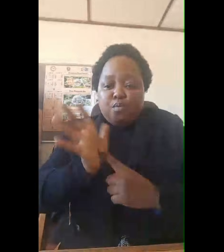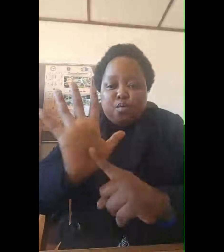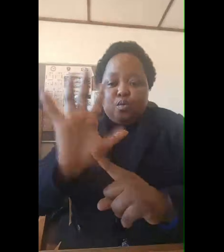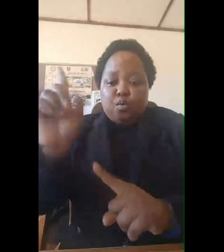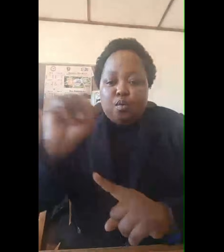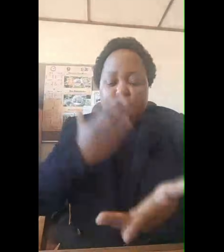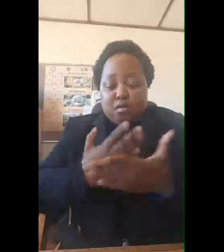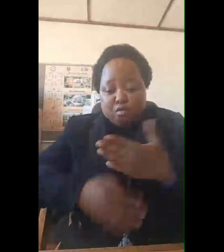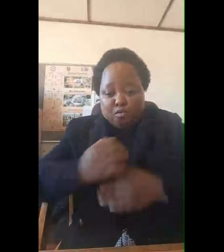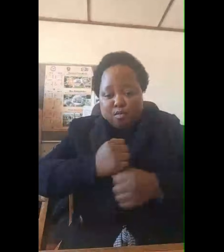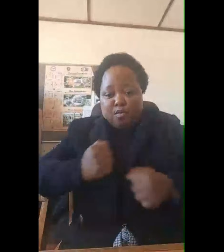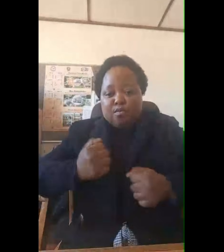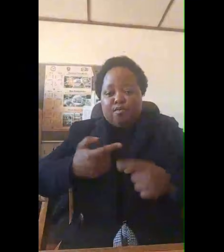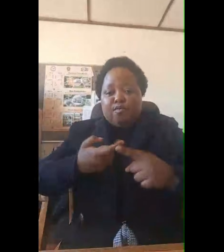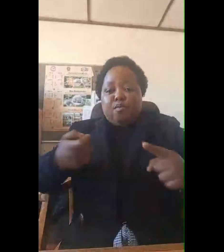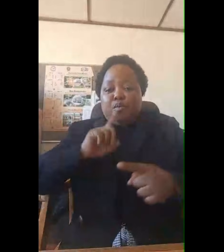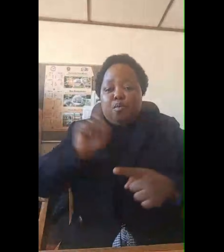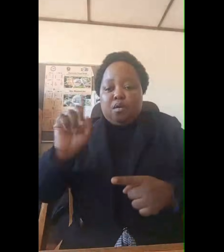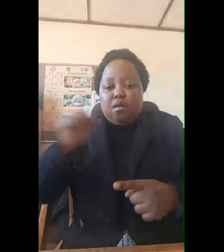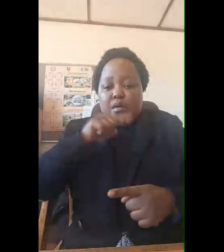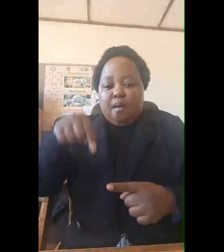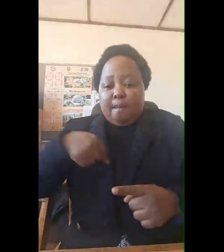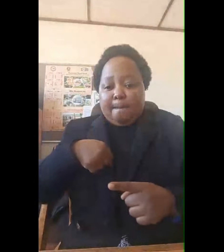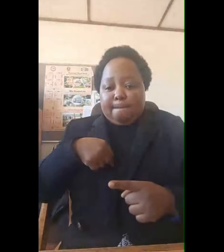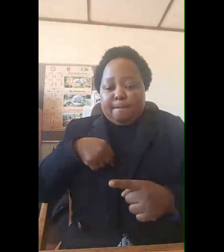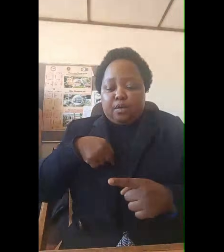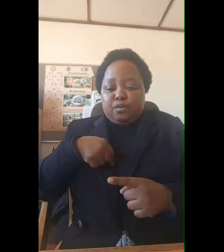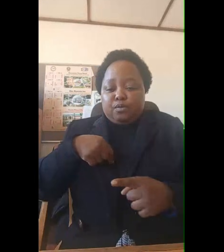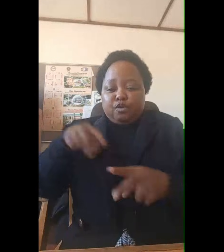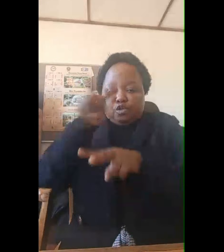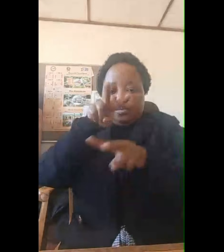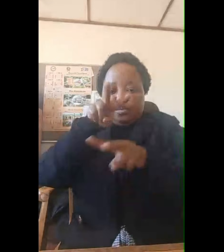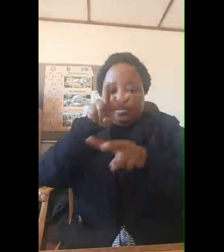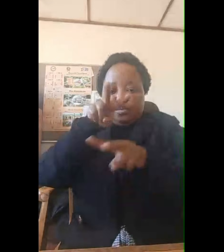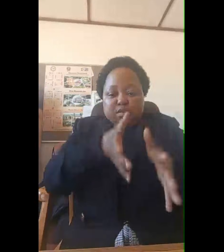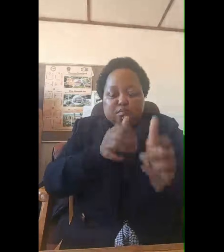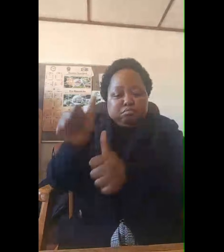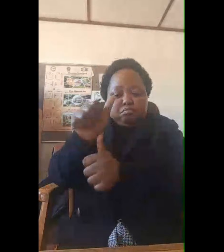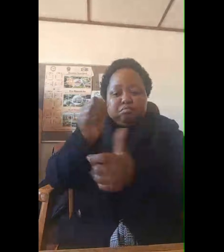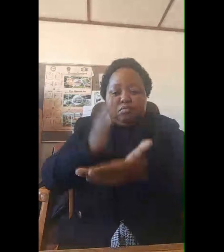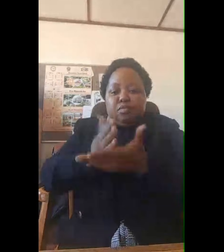from our supervisors. Thank you very much.